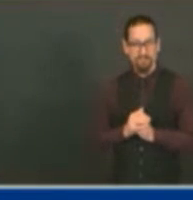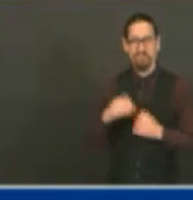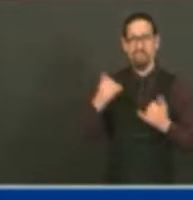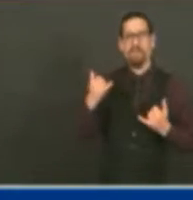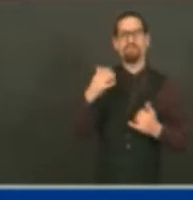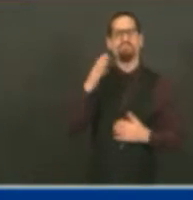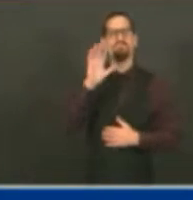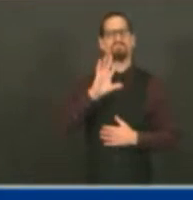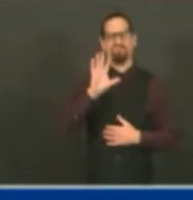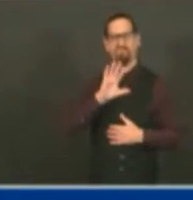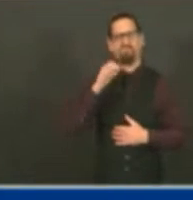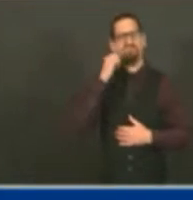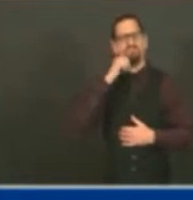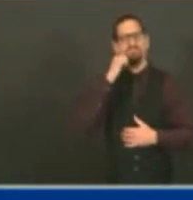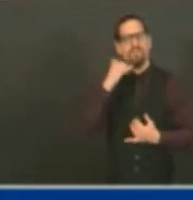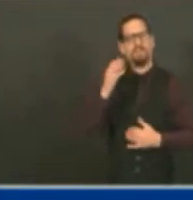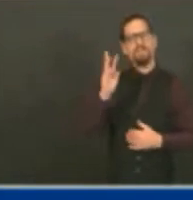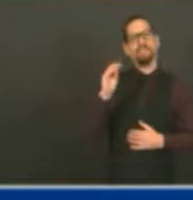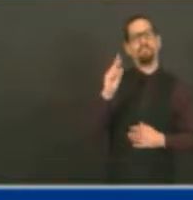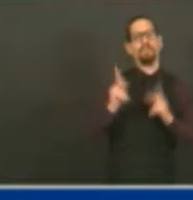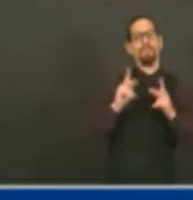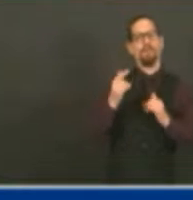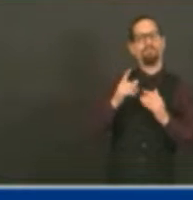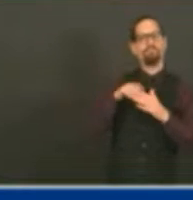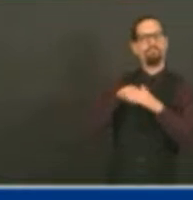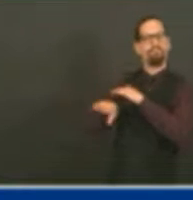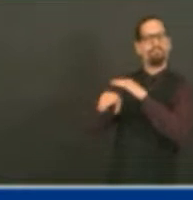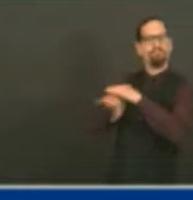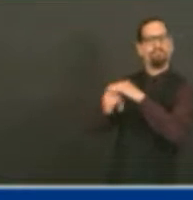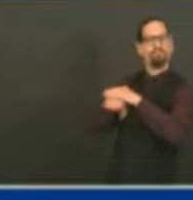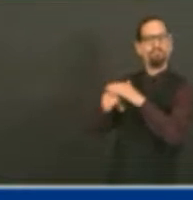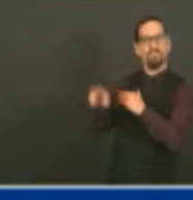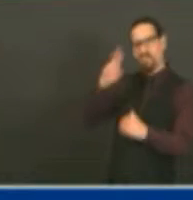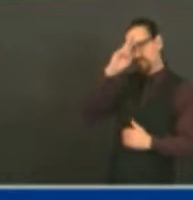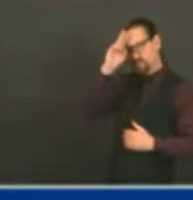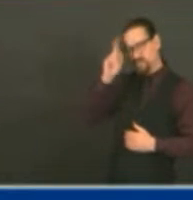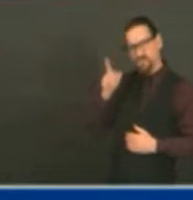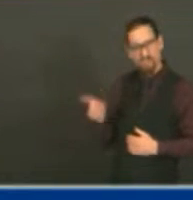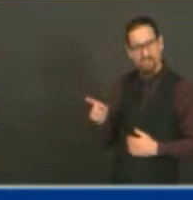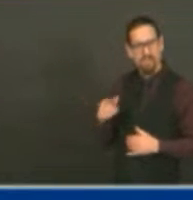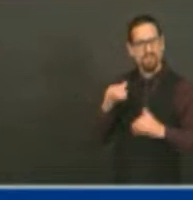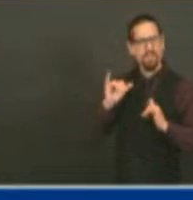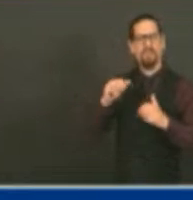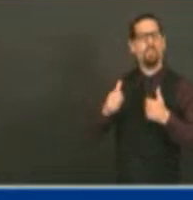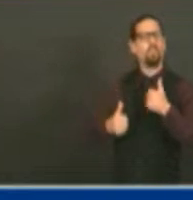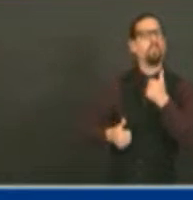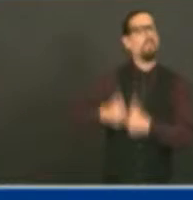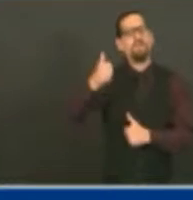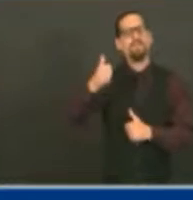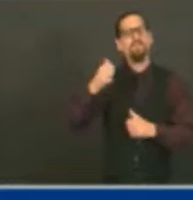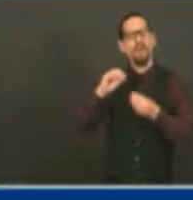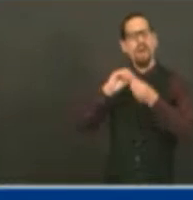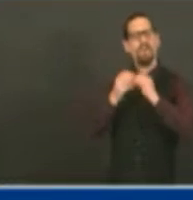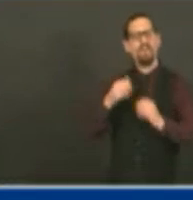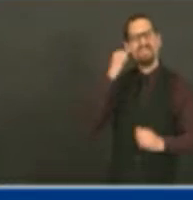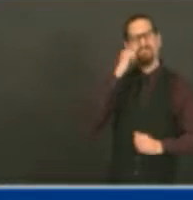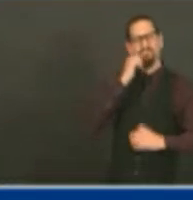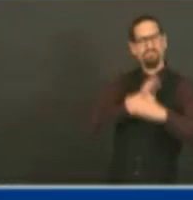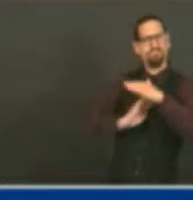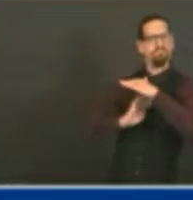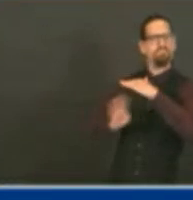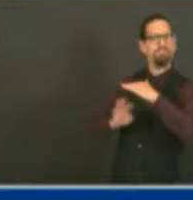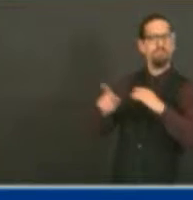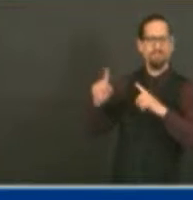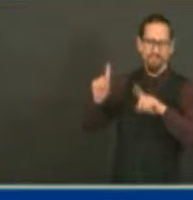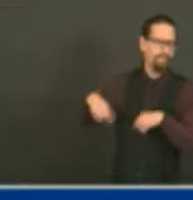hospital. That is more than we've ever seen, much more than on our peak in the spring.